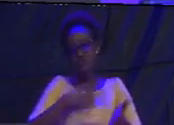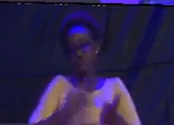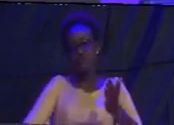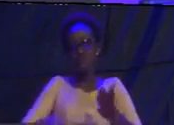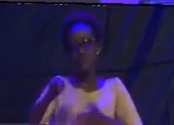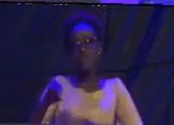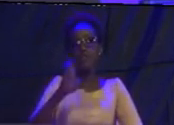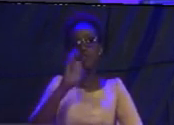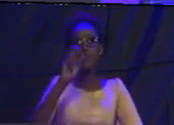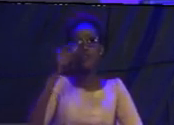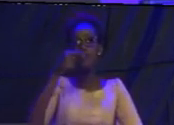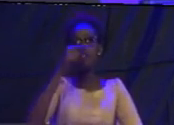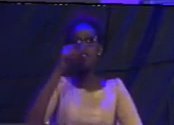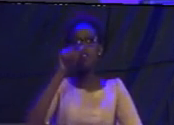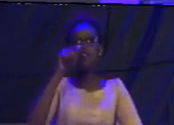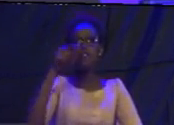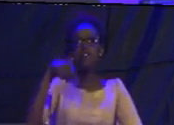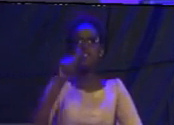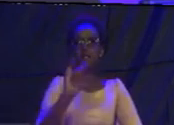release Israel.